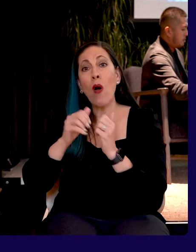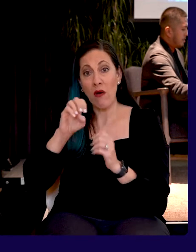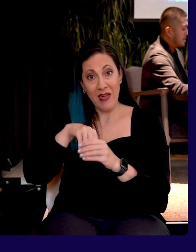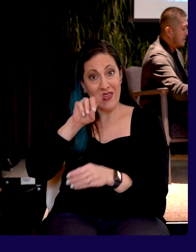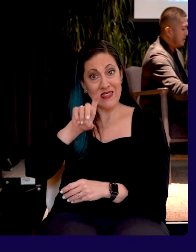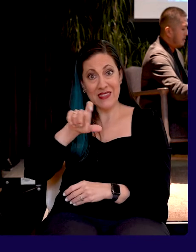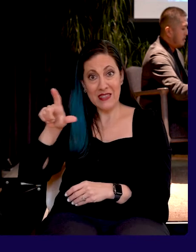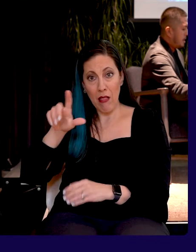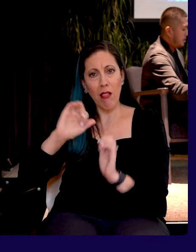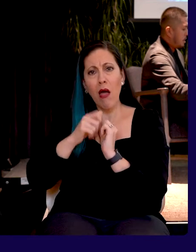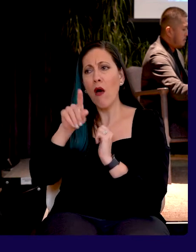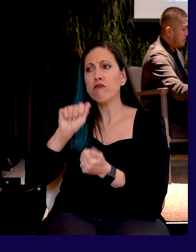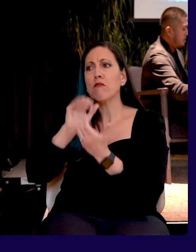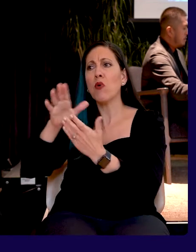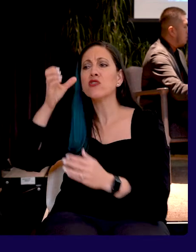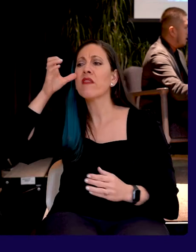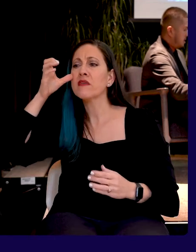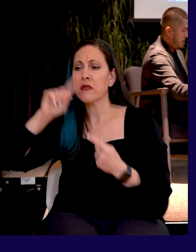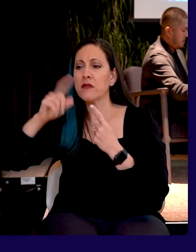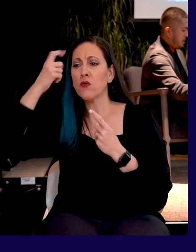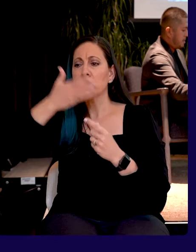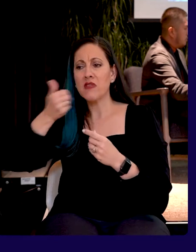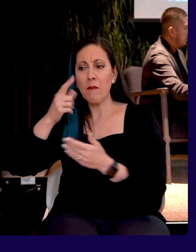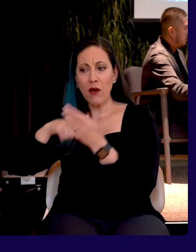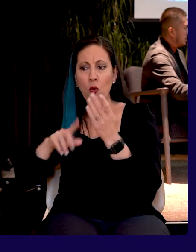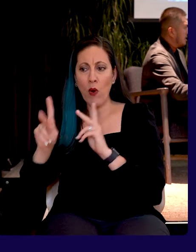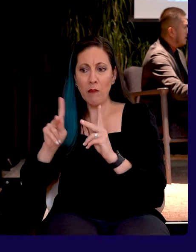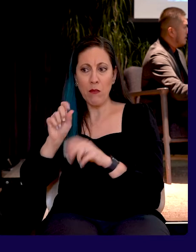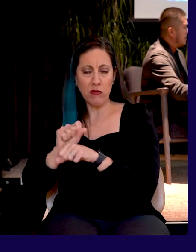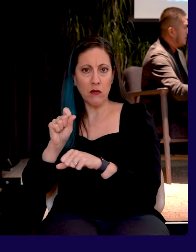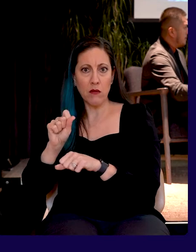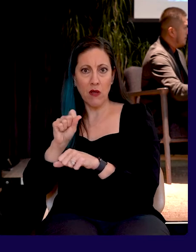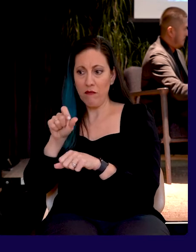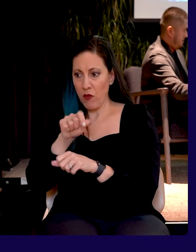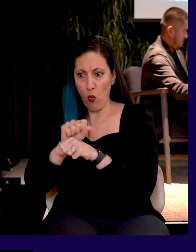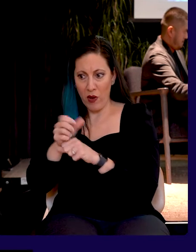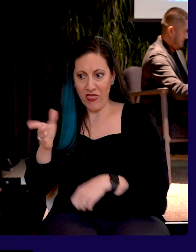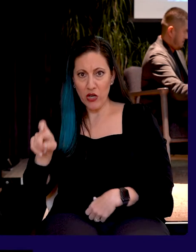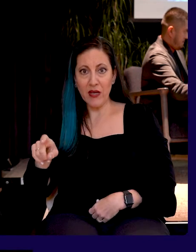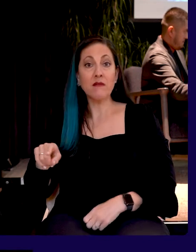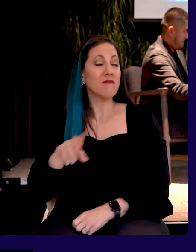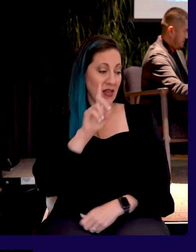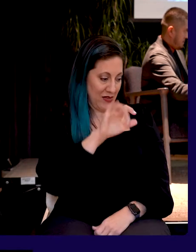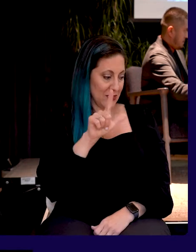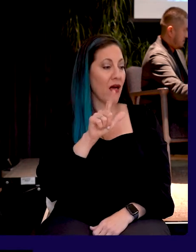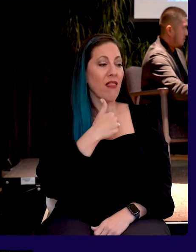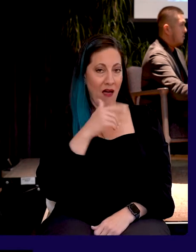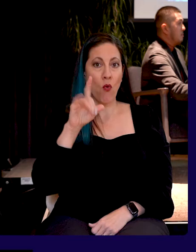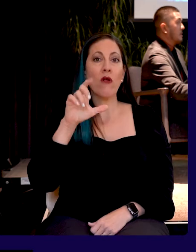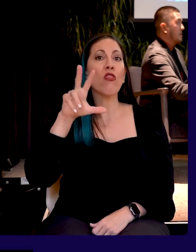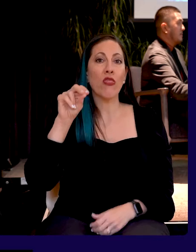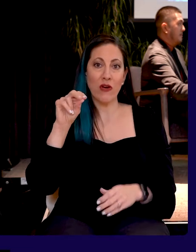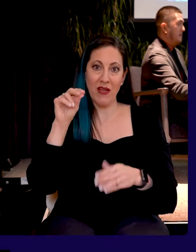you approached listening to get a better sense of what people in the work need? Yep. So at Dell, we've got about 130,000